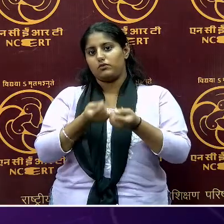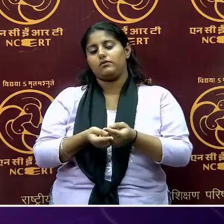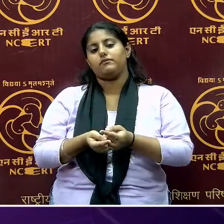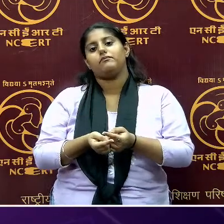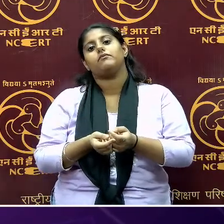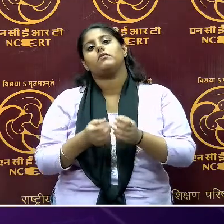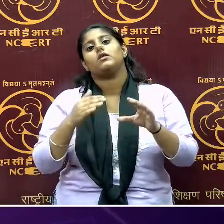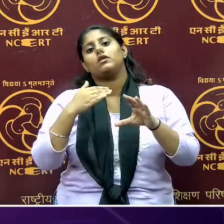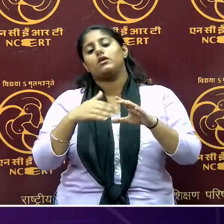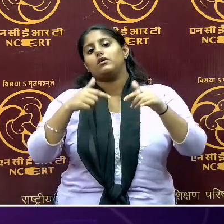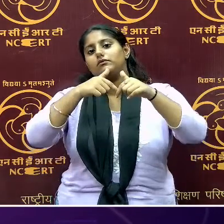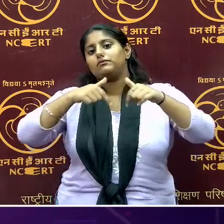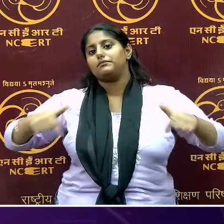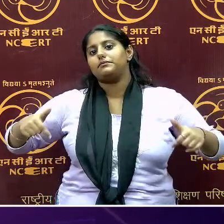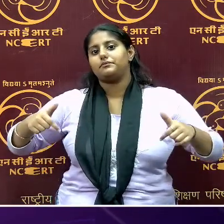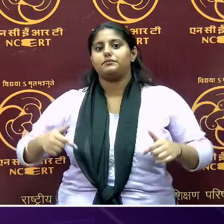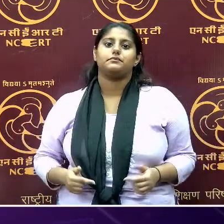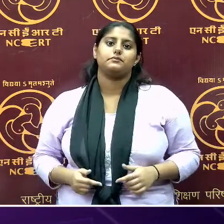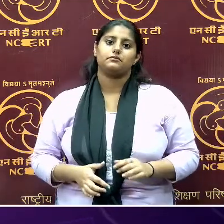is